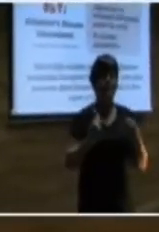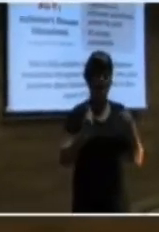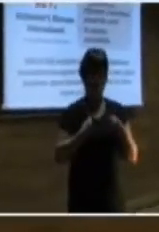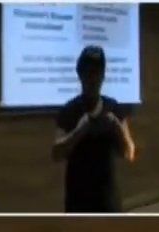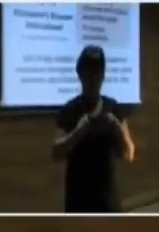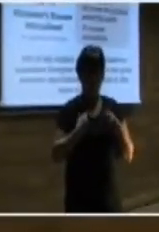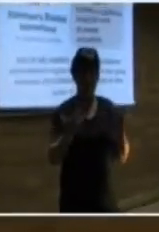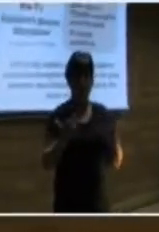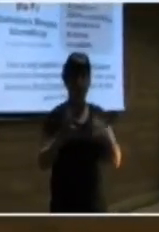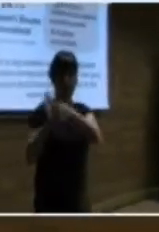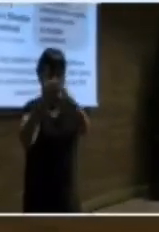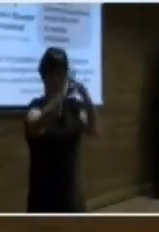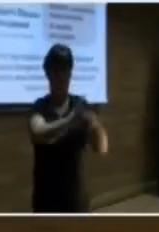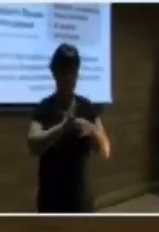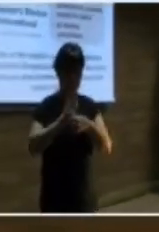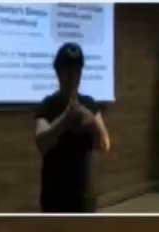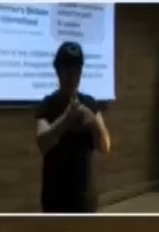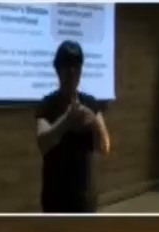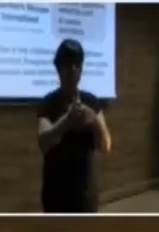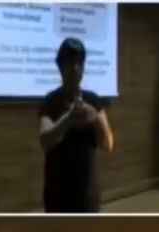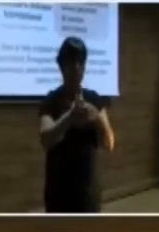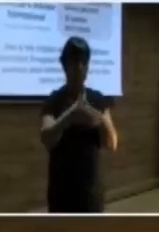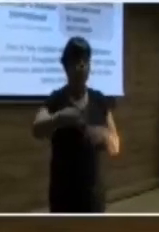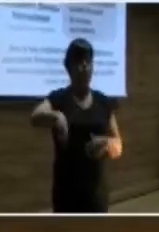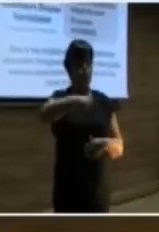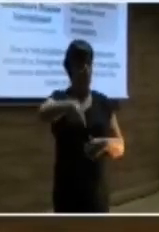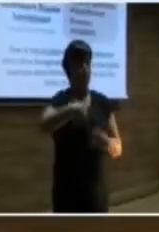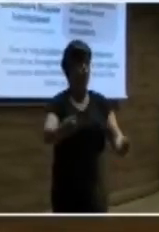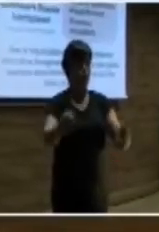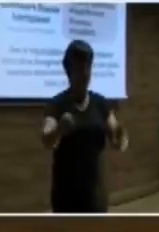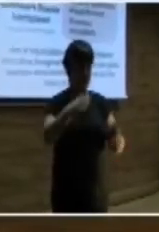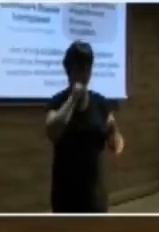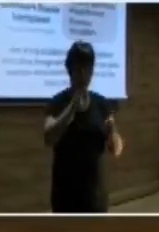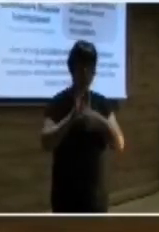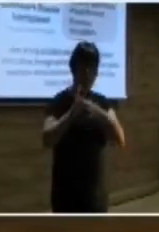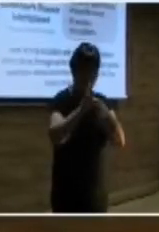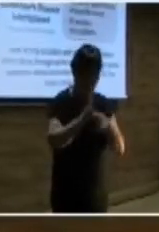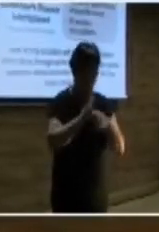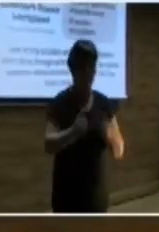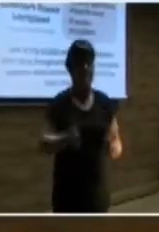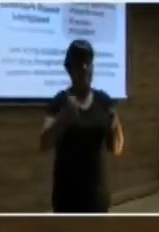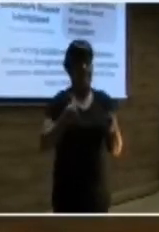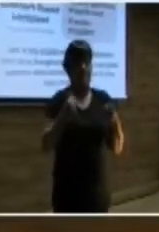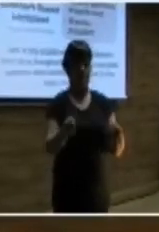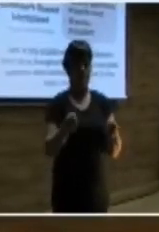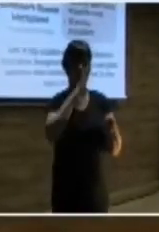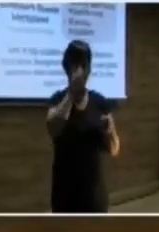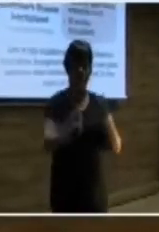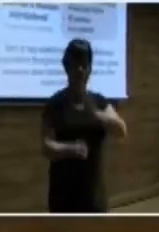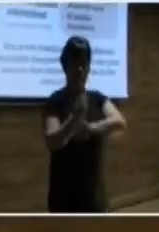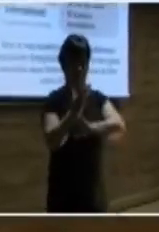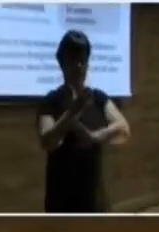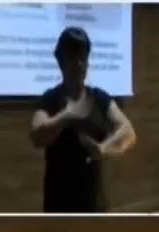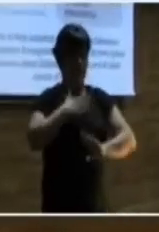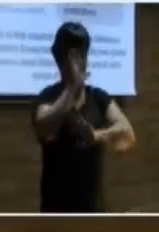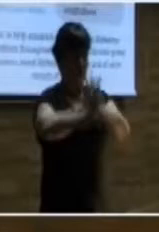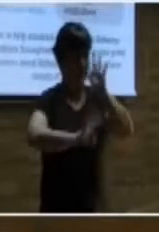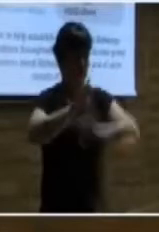you are strong. And that is what ADI is. We started back in